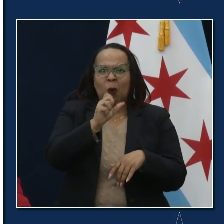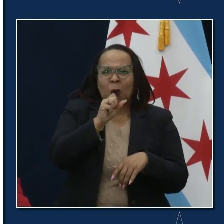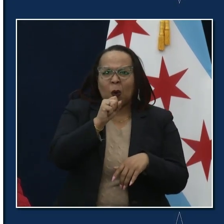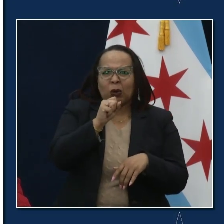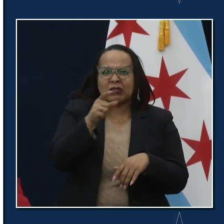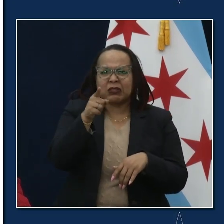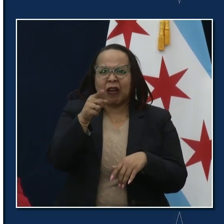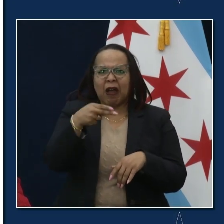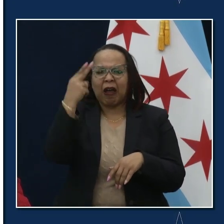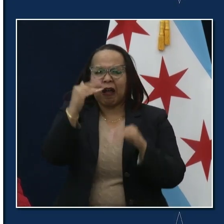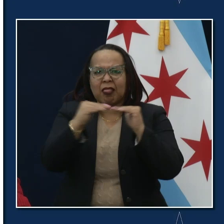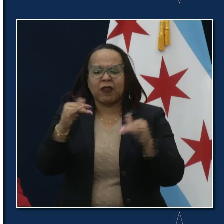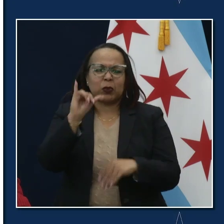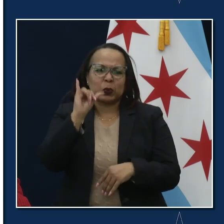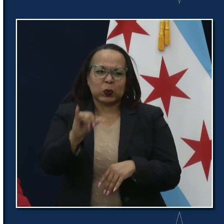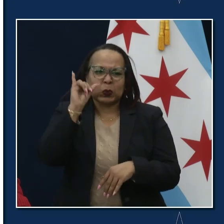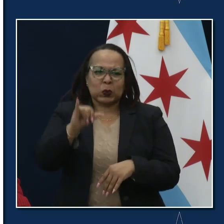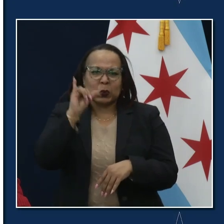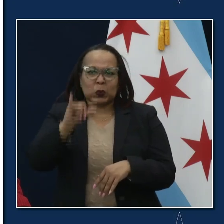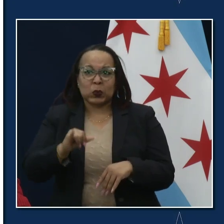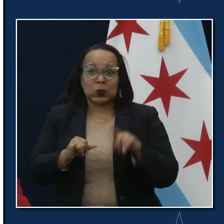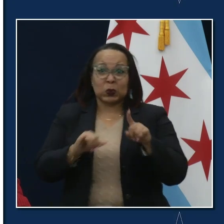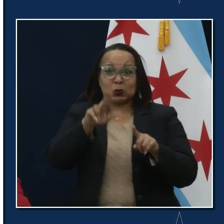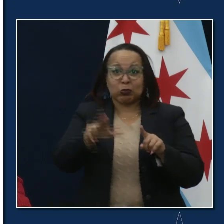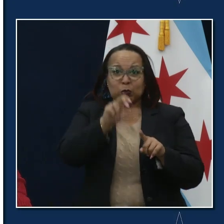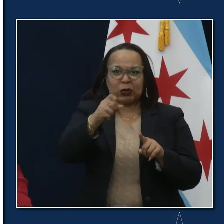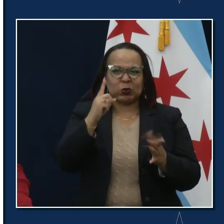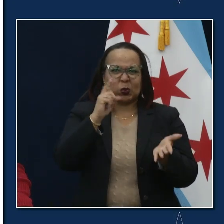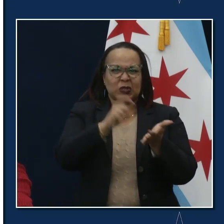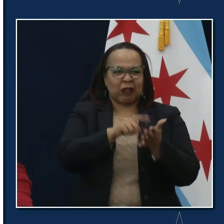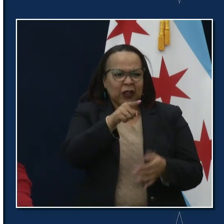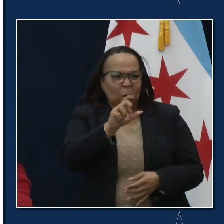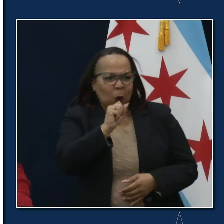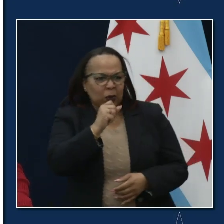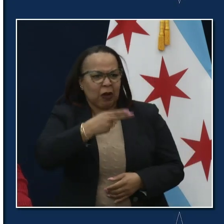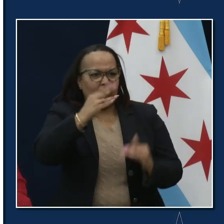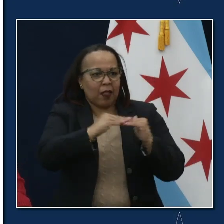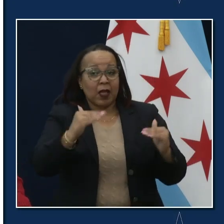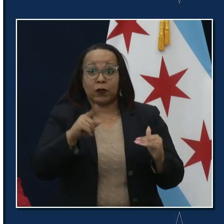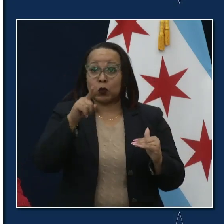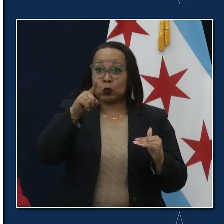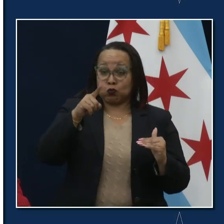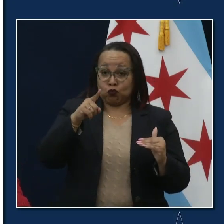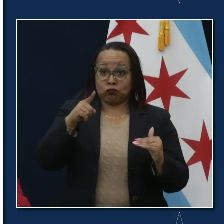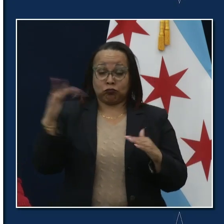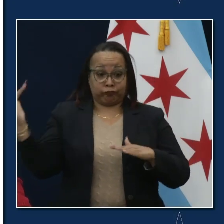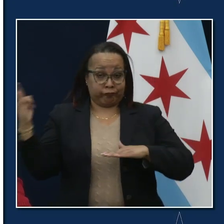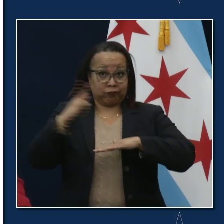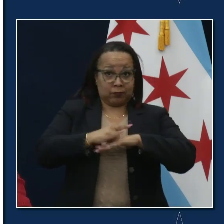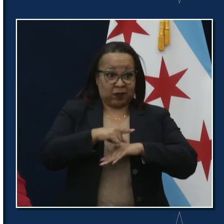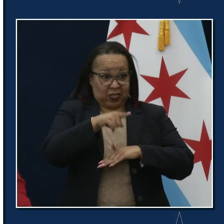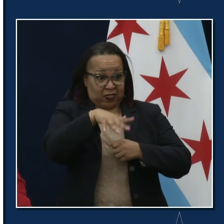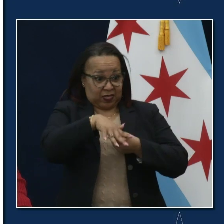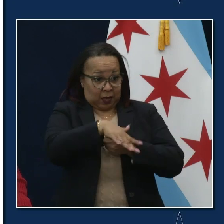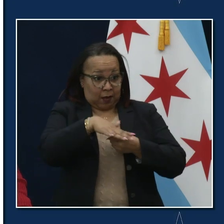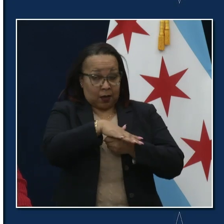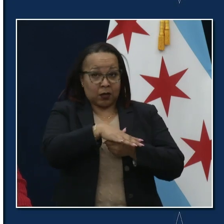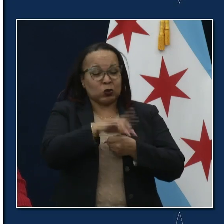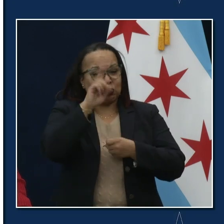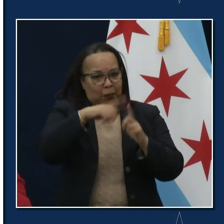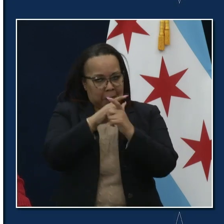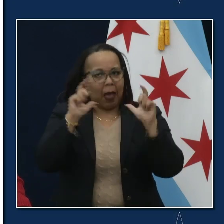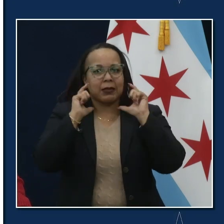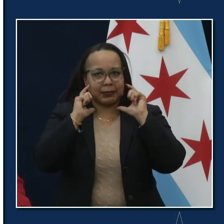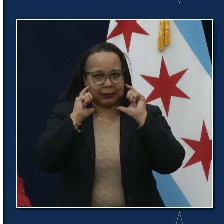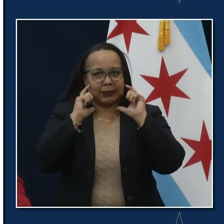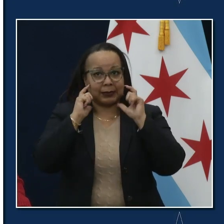a high level, and many counties across the U.S. If you are traveling to one of these counties, you should wear your